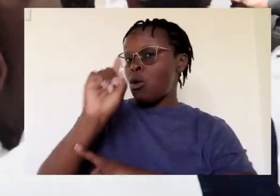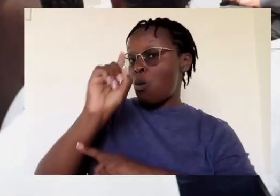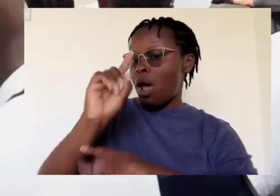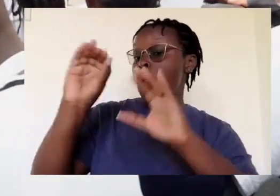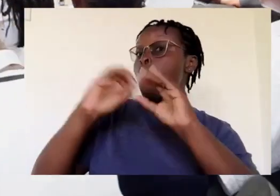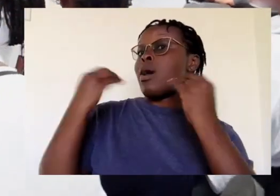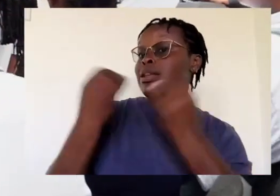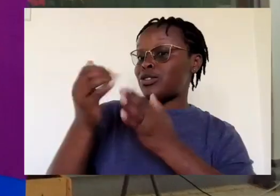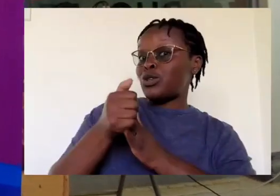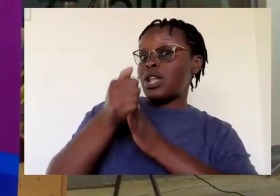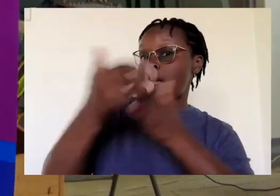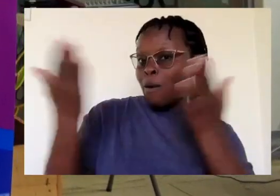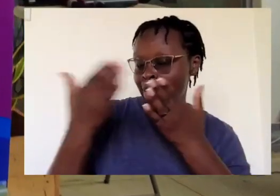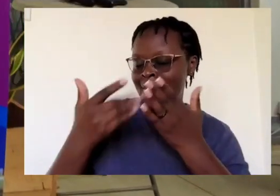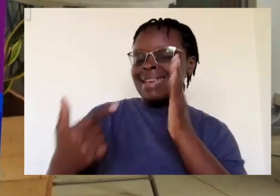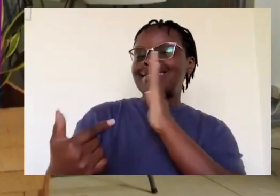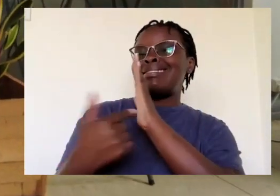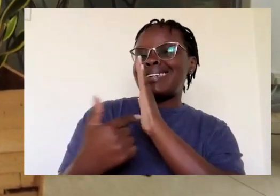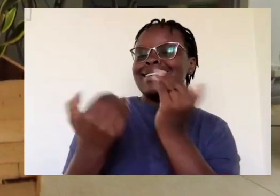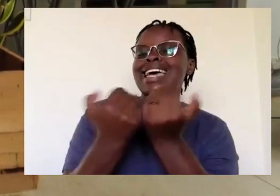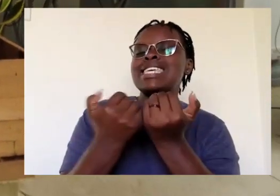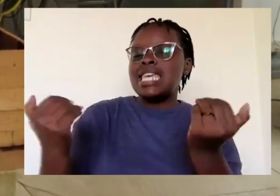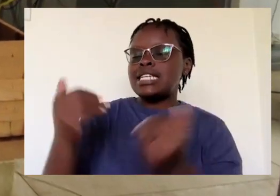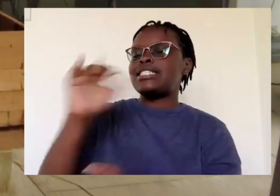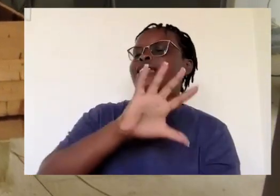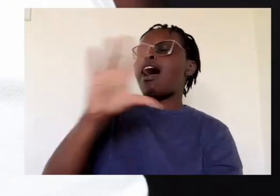such organization leading the way is EdTech East Africa.